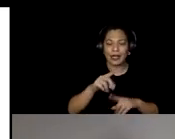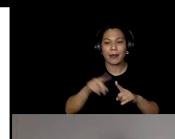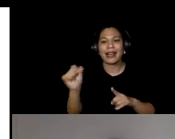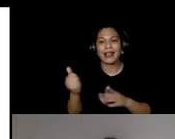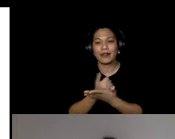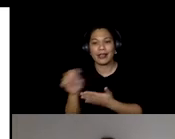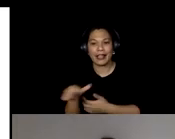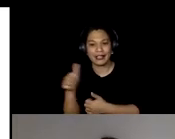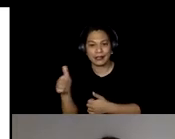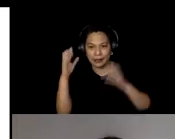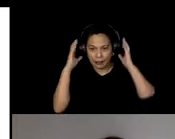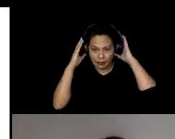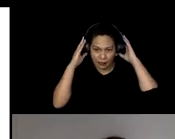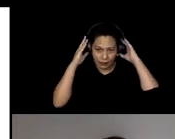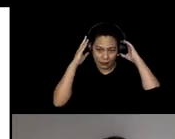that's happening off-site.